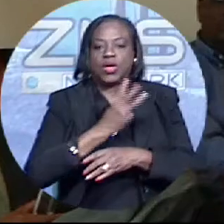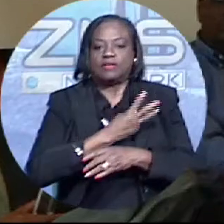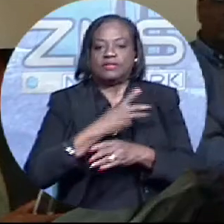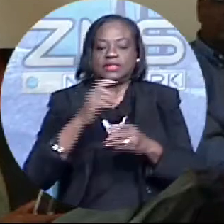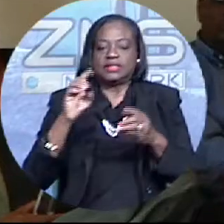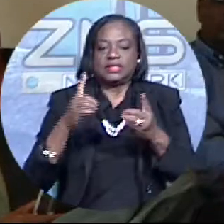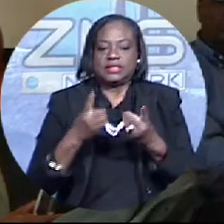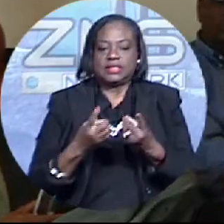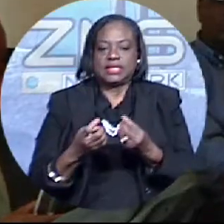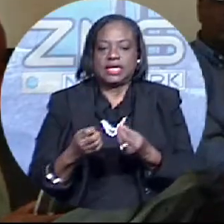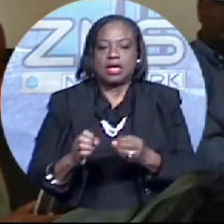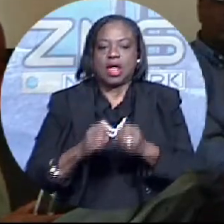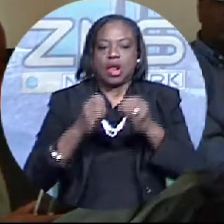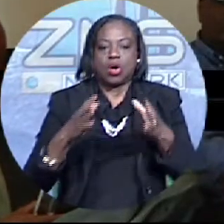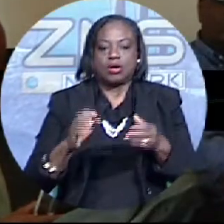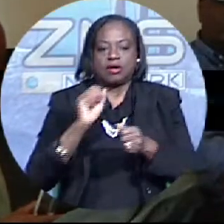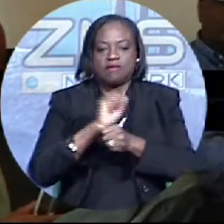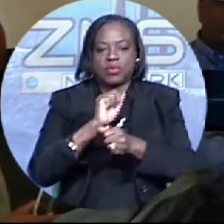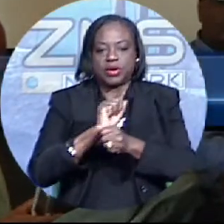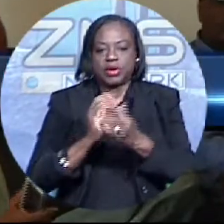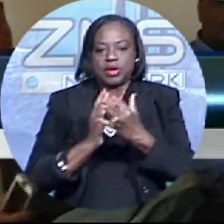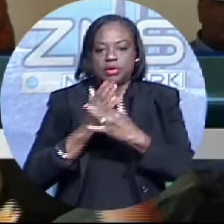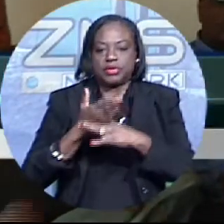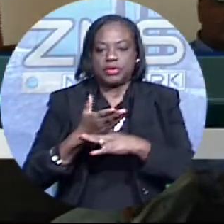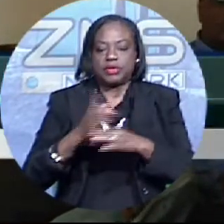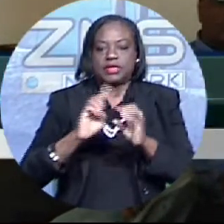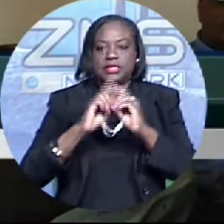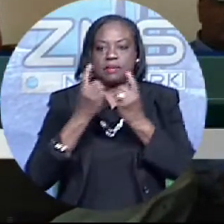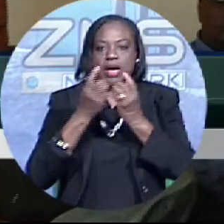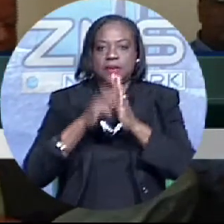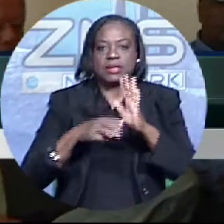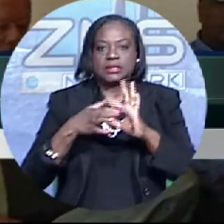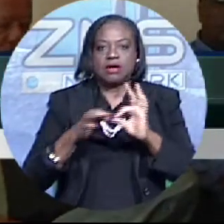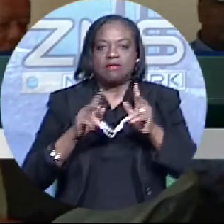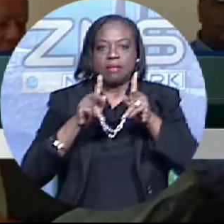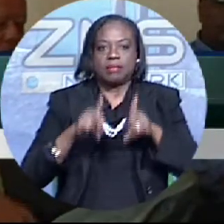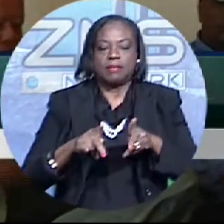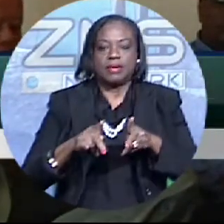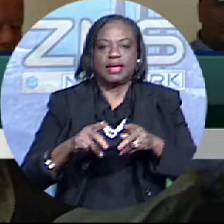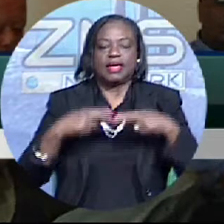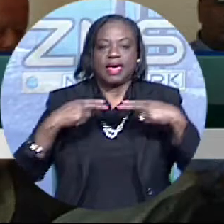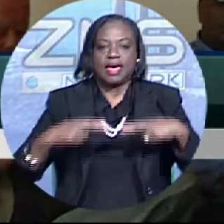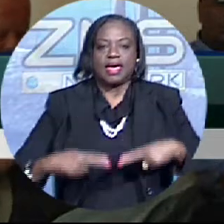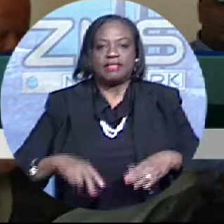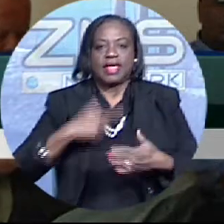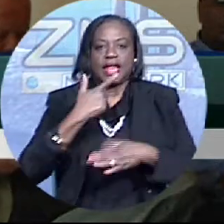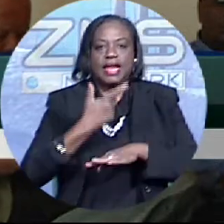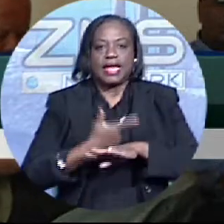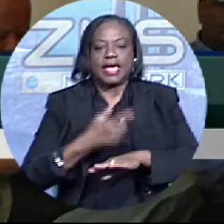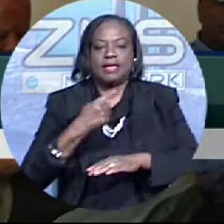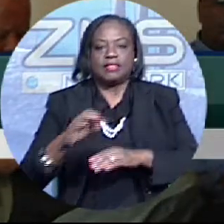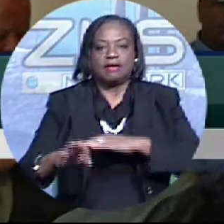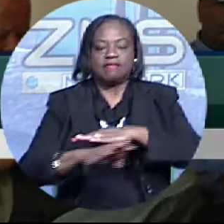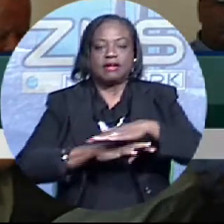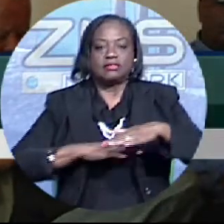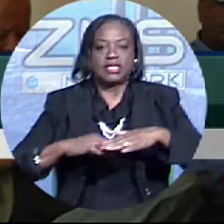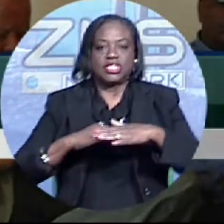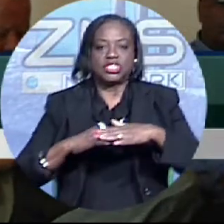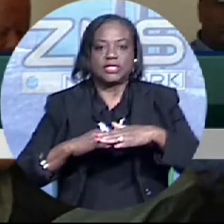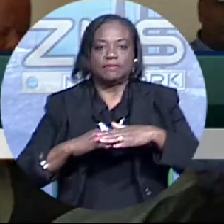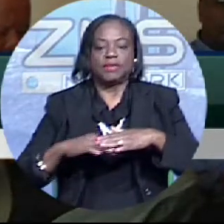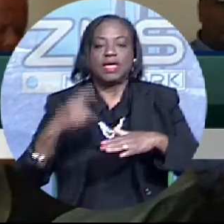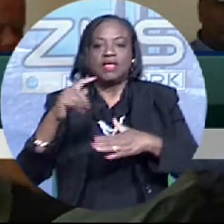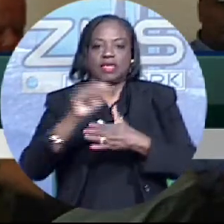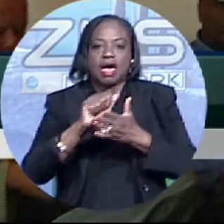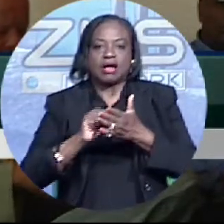work through the Department of Public Health, laying the foundation, and today we will tweak what we have done, and the architect will go to